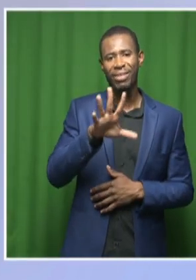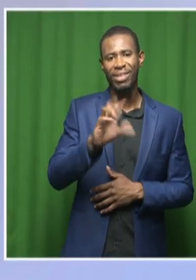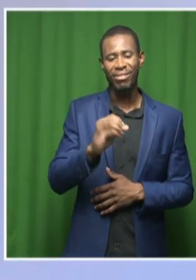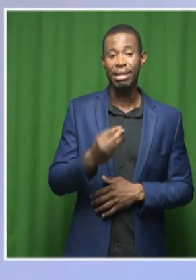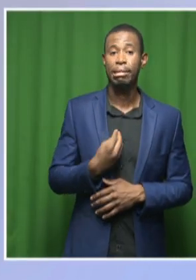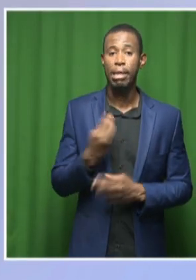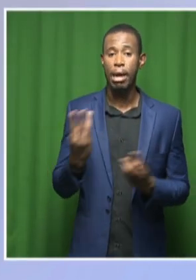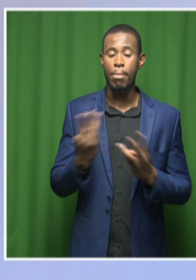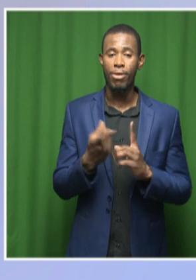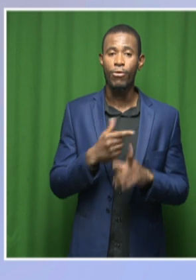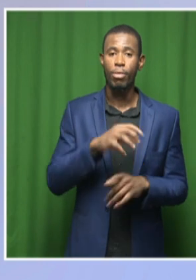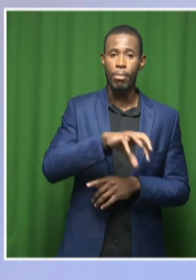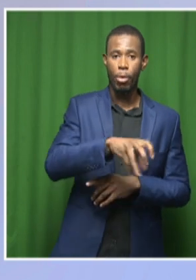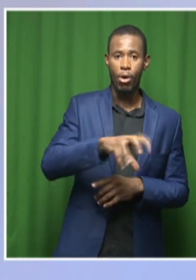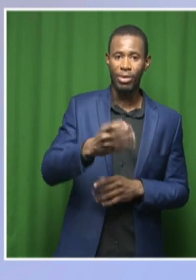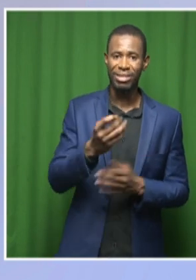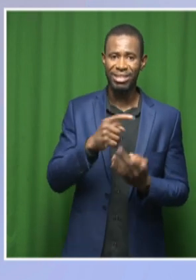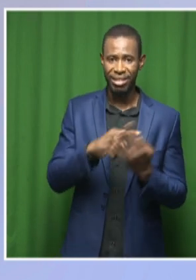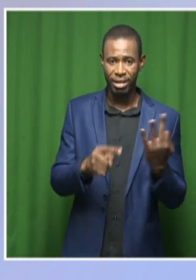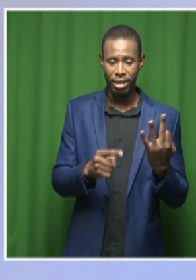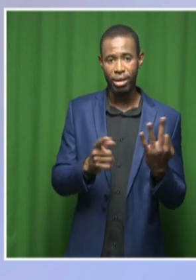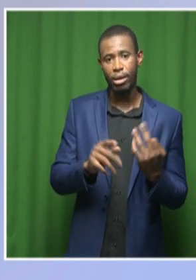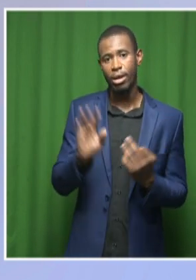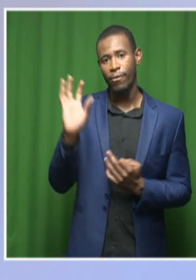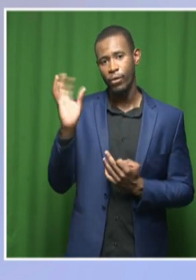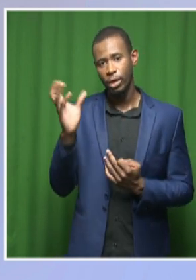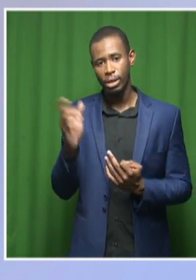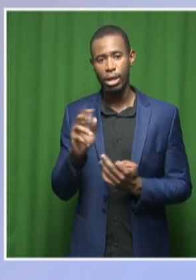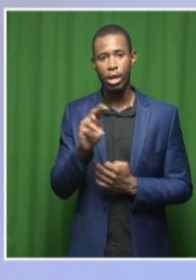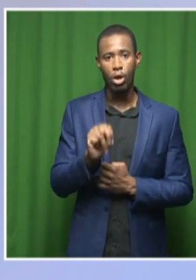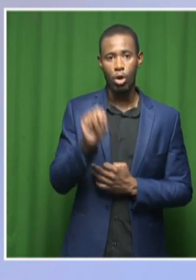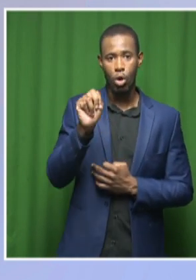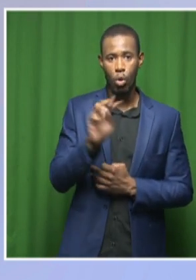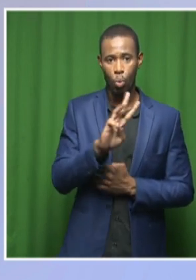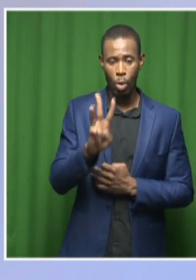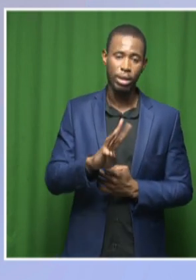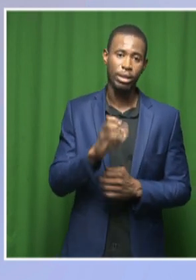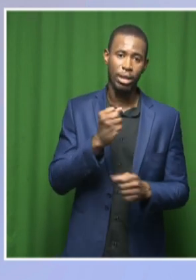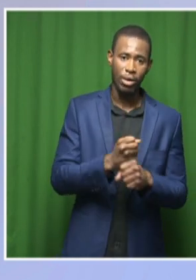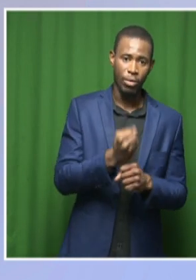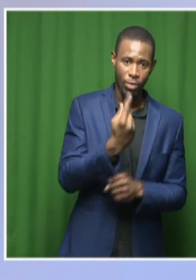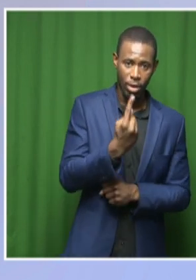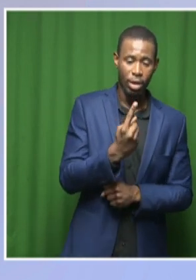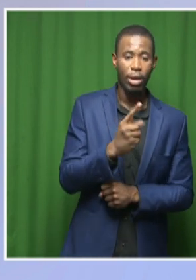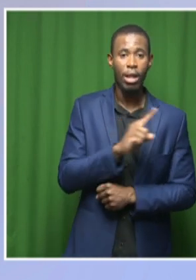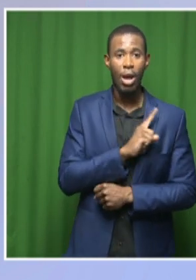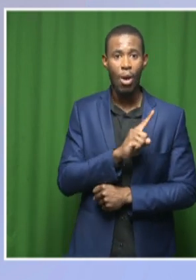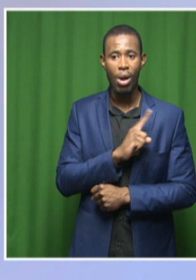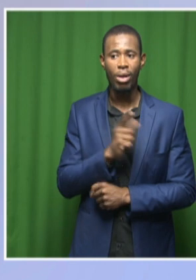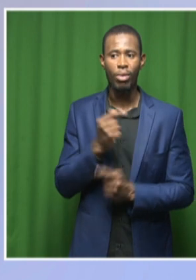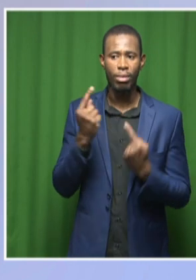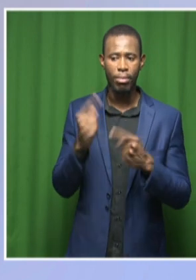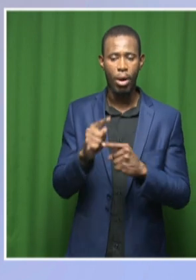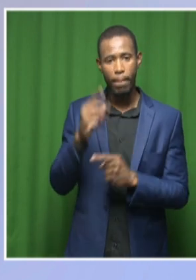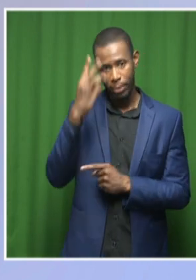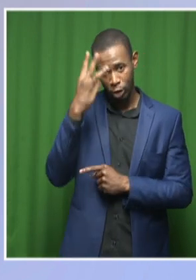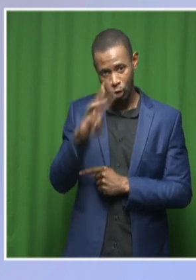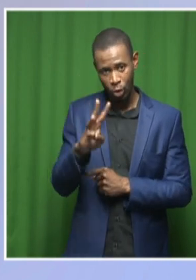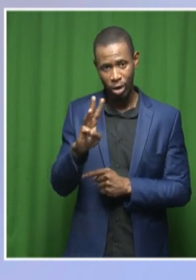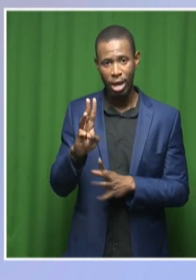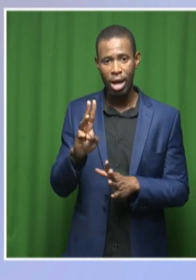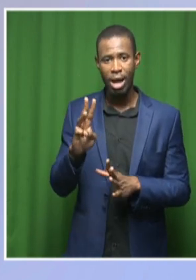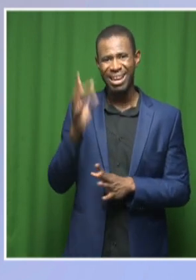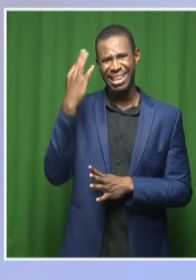different provinces in the Free State, the Northwest, and Gauteng. That's why we're going to be in the Pretoria State Theatre, who have also collaborated with